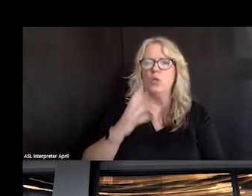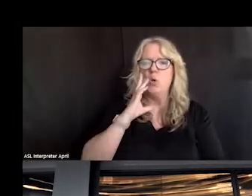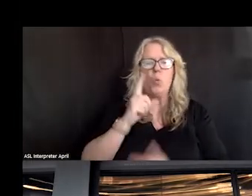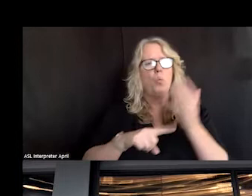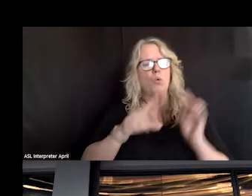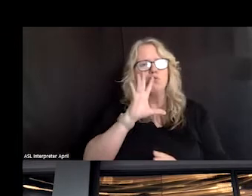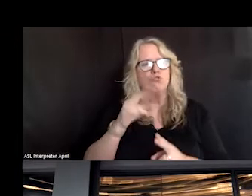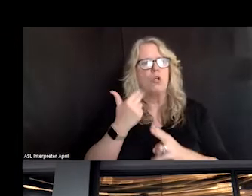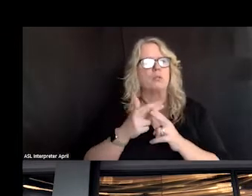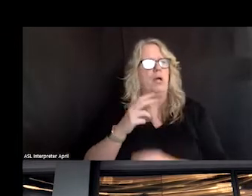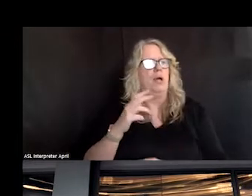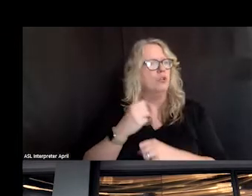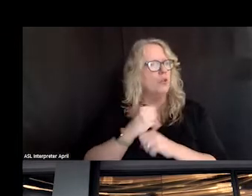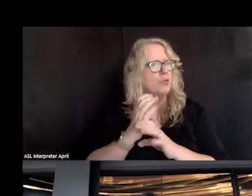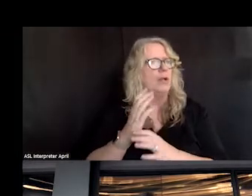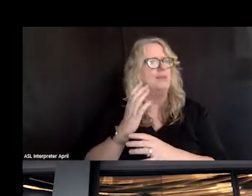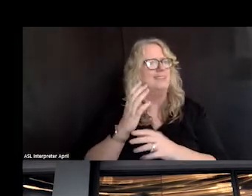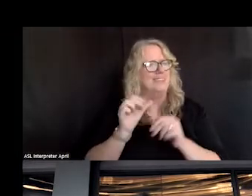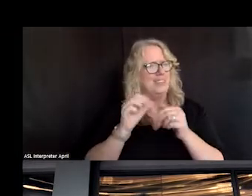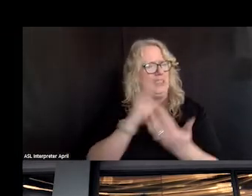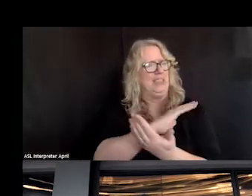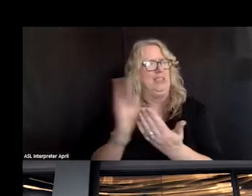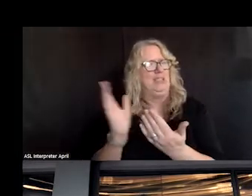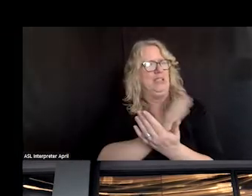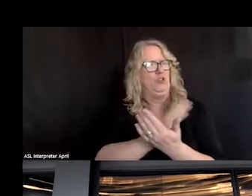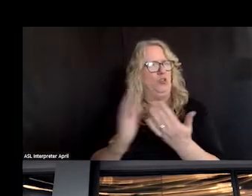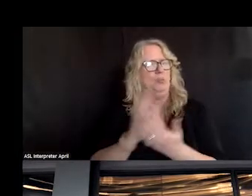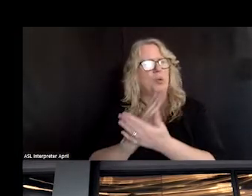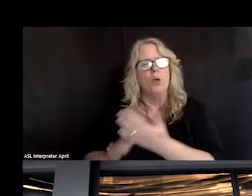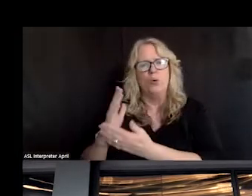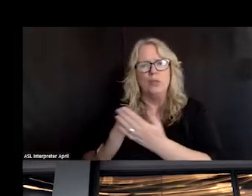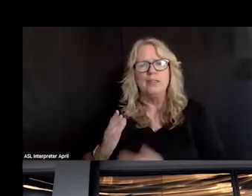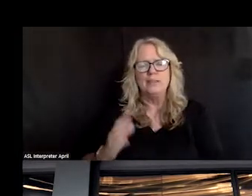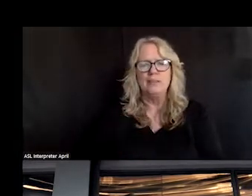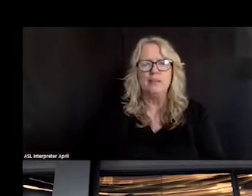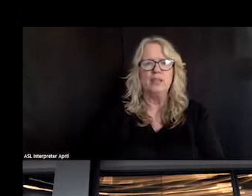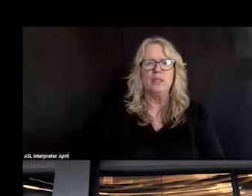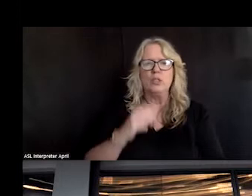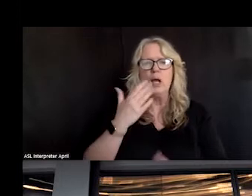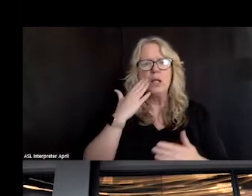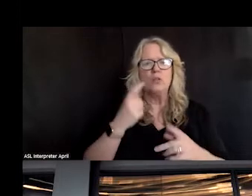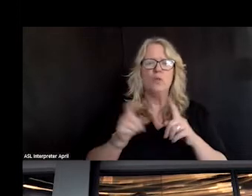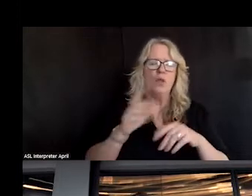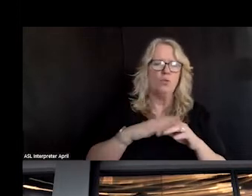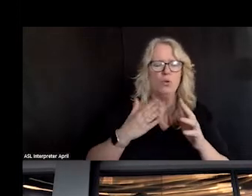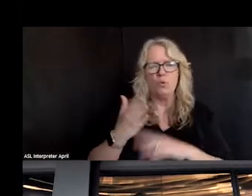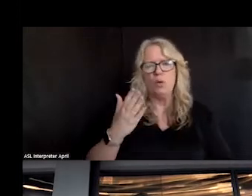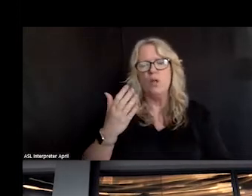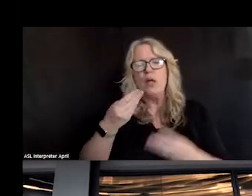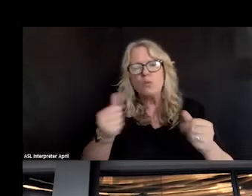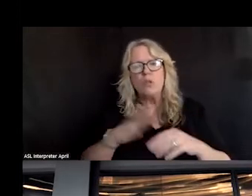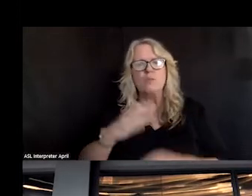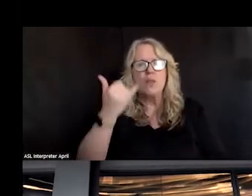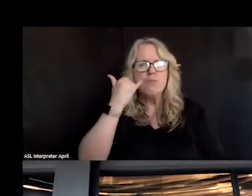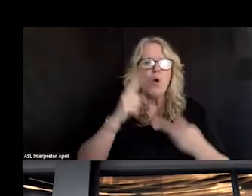talking about, the crisis continuum component. So not the ones resolved over the phone and not ones that are resolved with kind